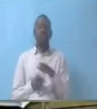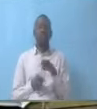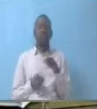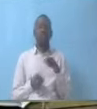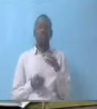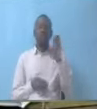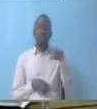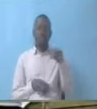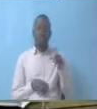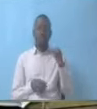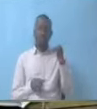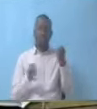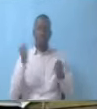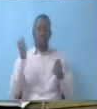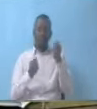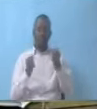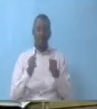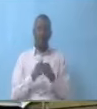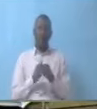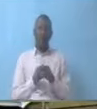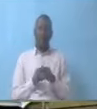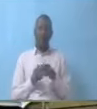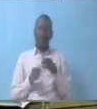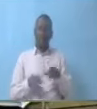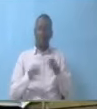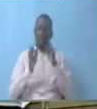we'll take any passenger, saint or sinner.